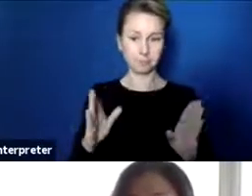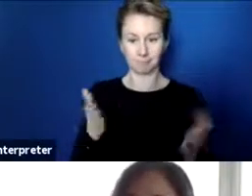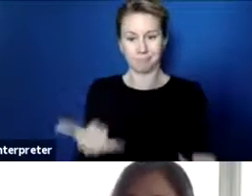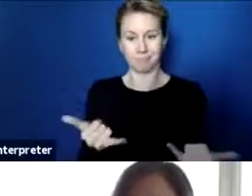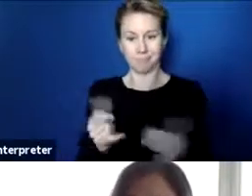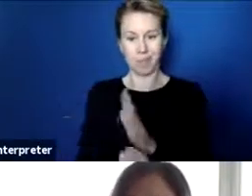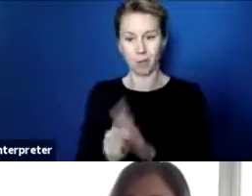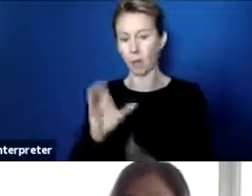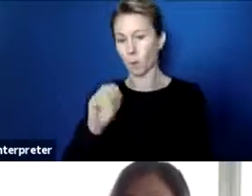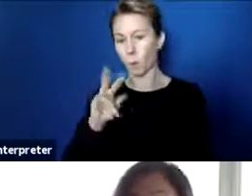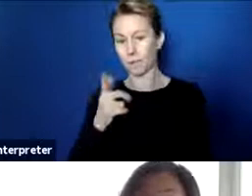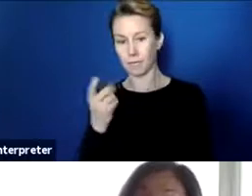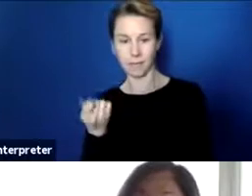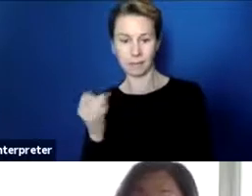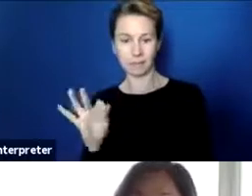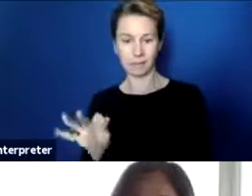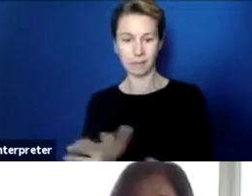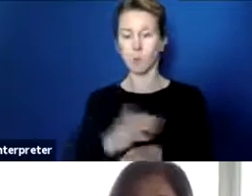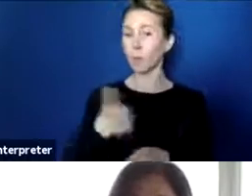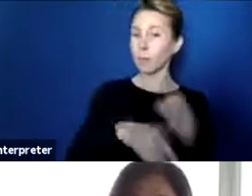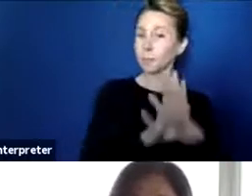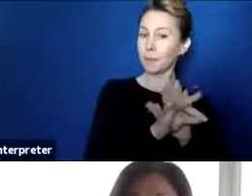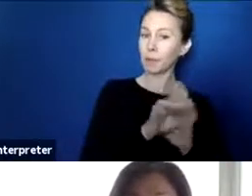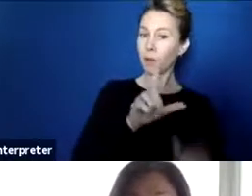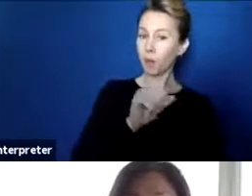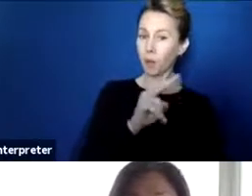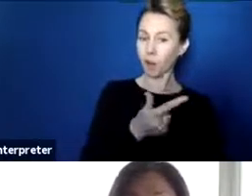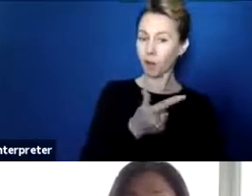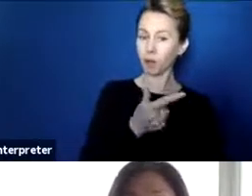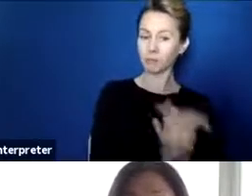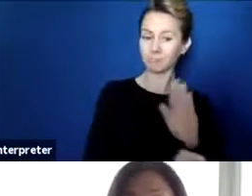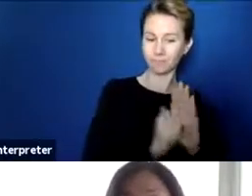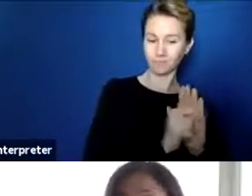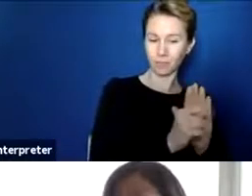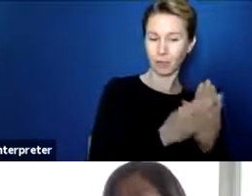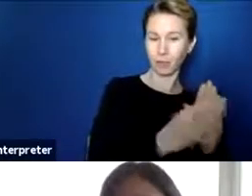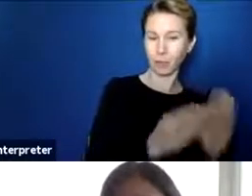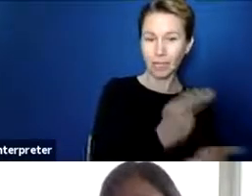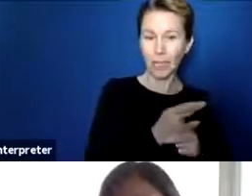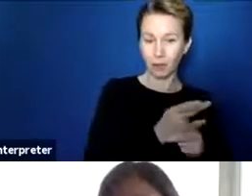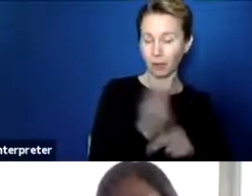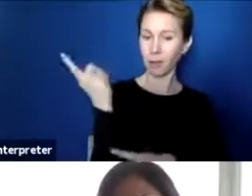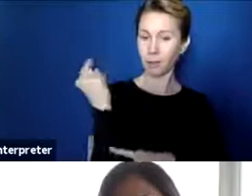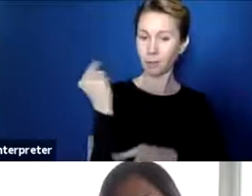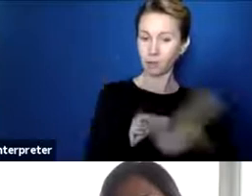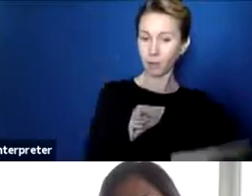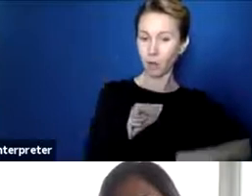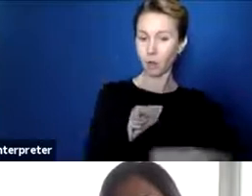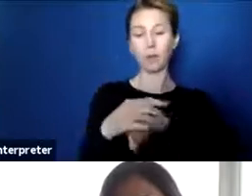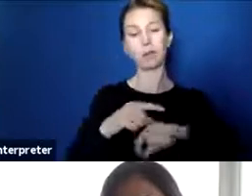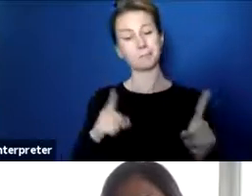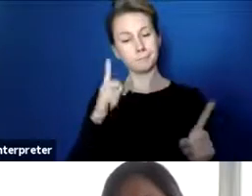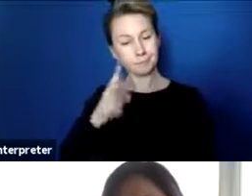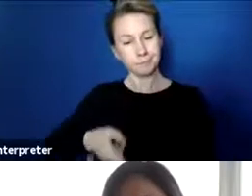pertinent issue of care and maltreatment in long-term care facilities in the era of